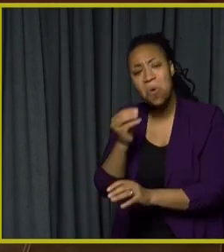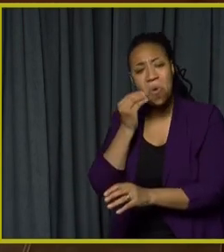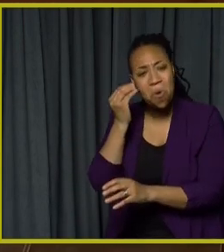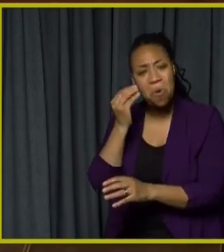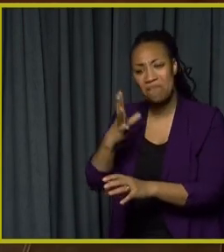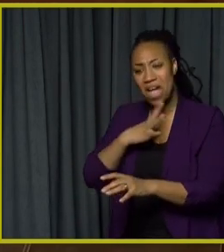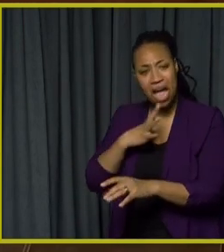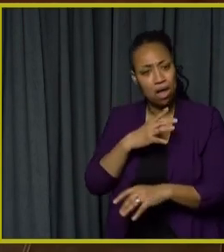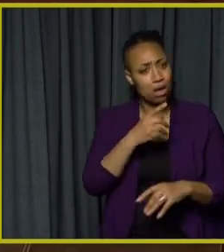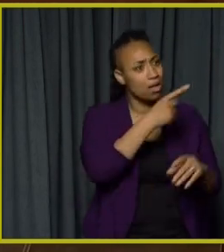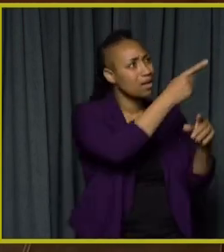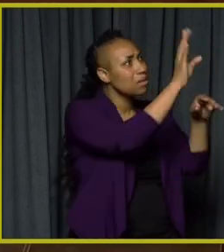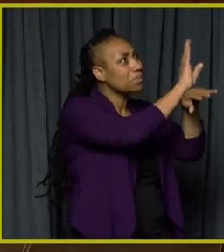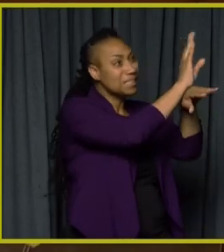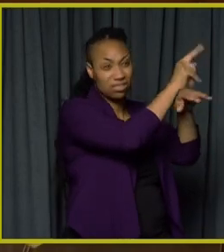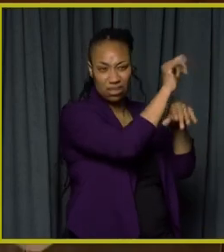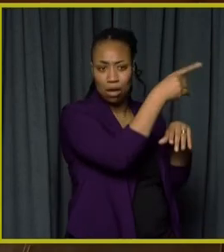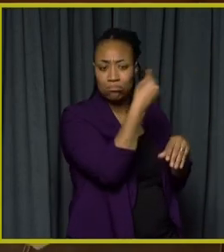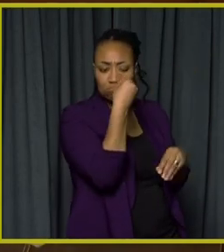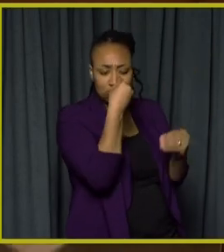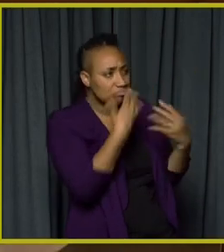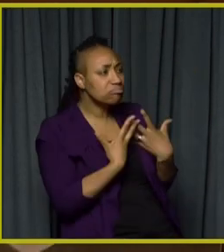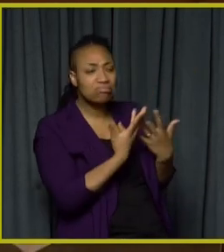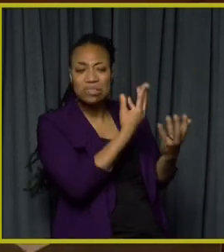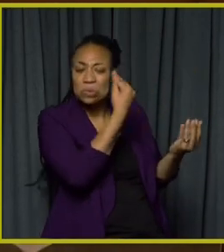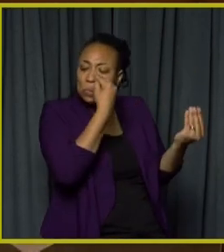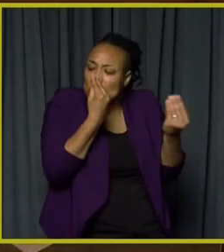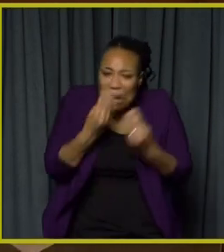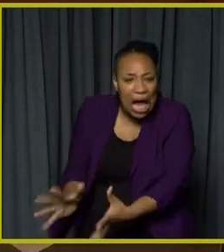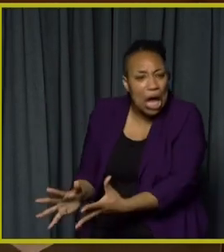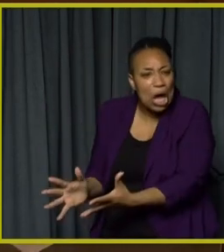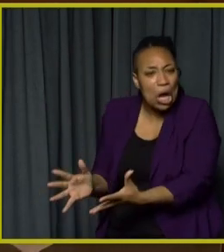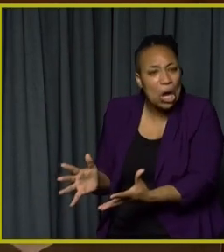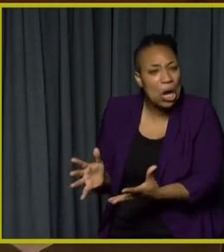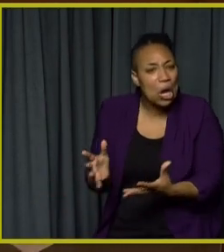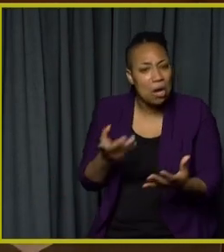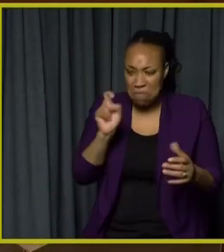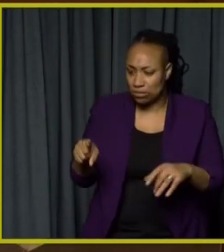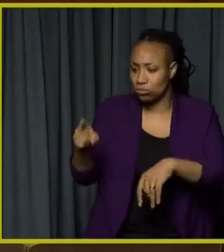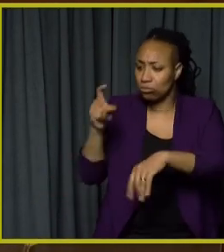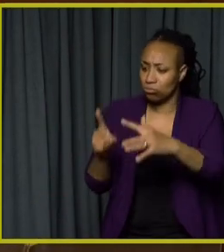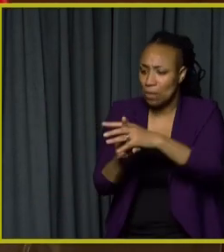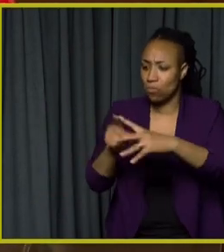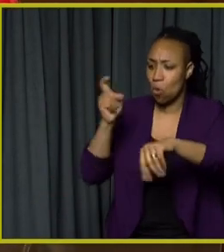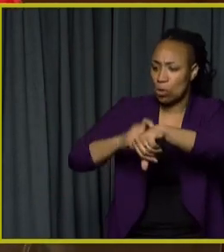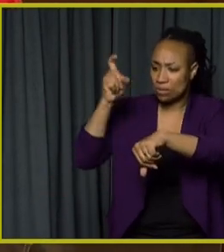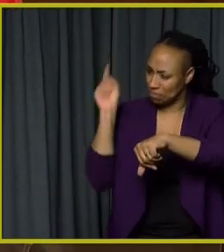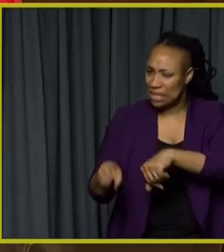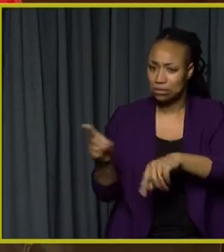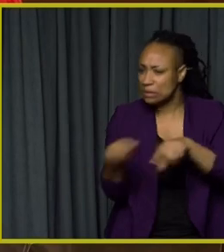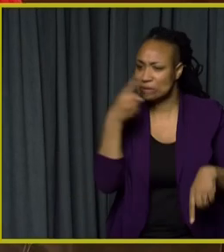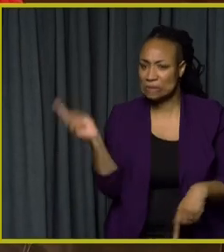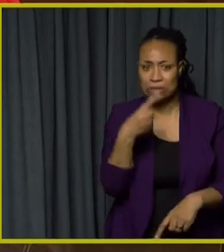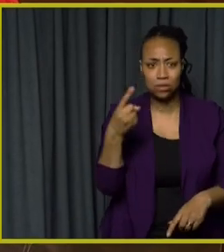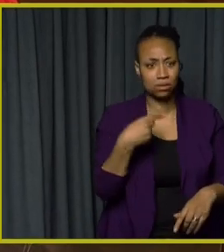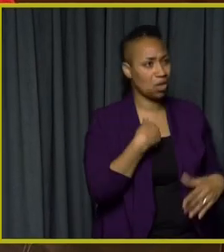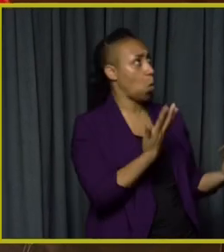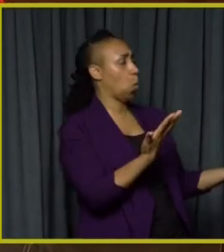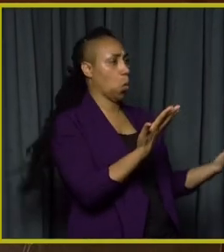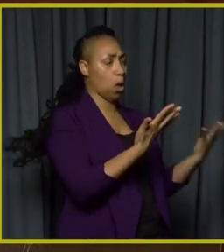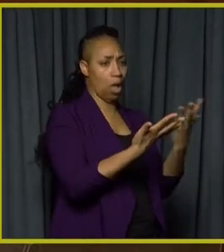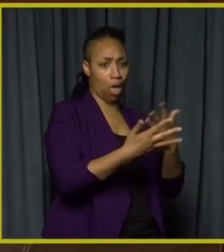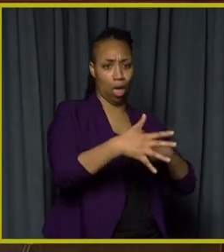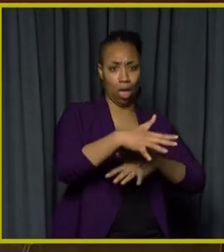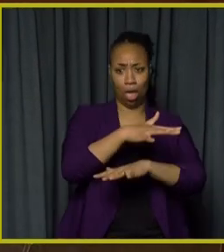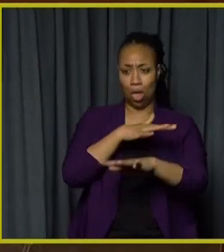died. And that's the truth. And that's what poverty wages and no unions look like in the world's